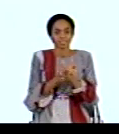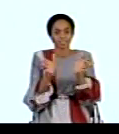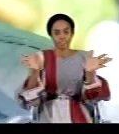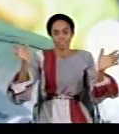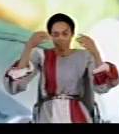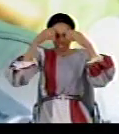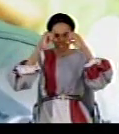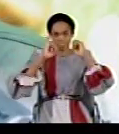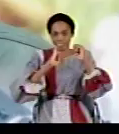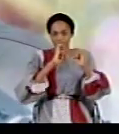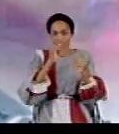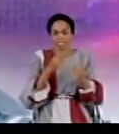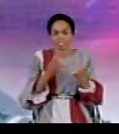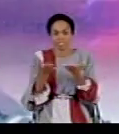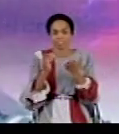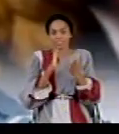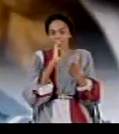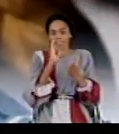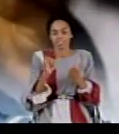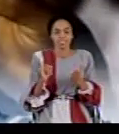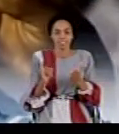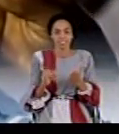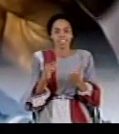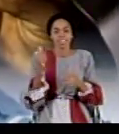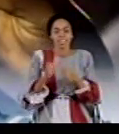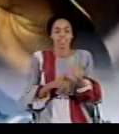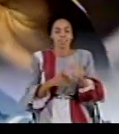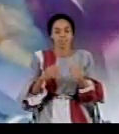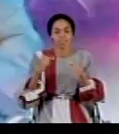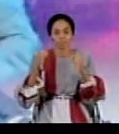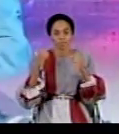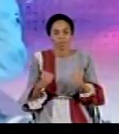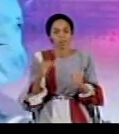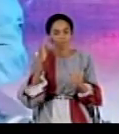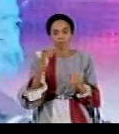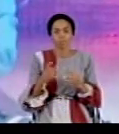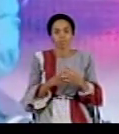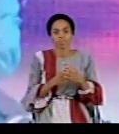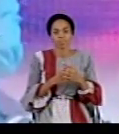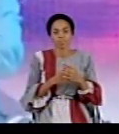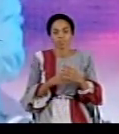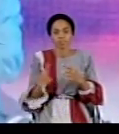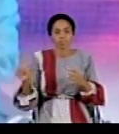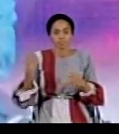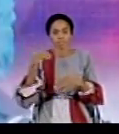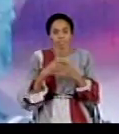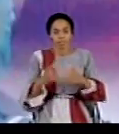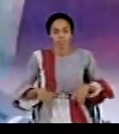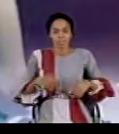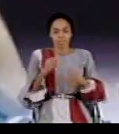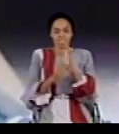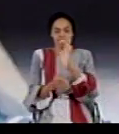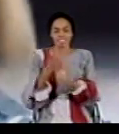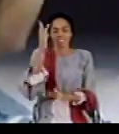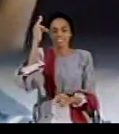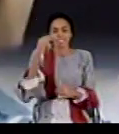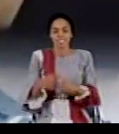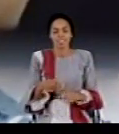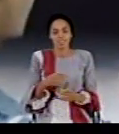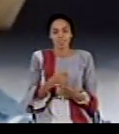real. That same power will take all your sicknesses away in Jesus' name.